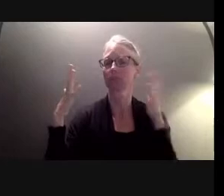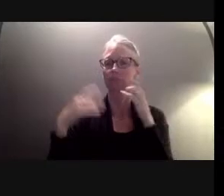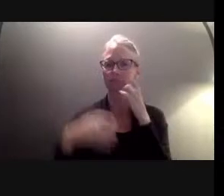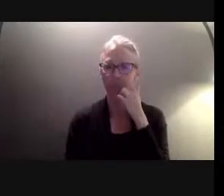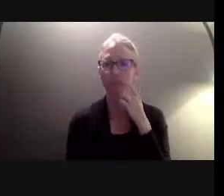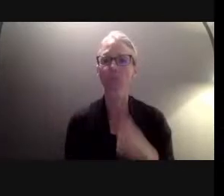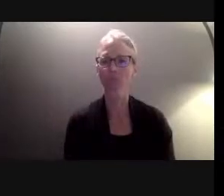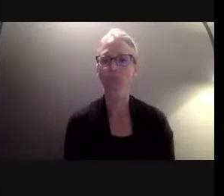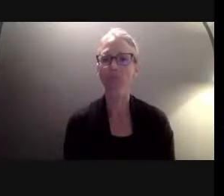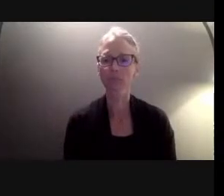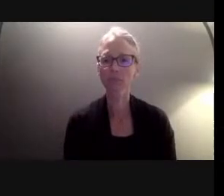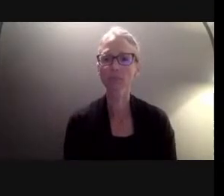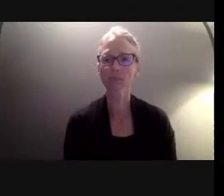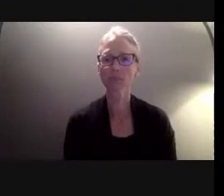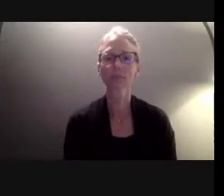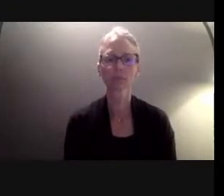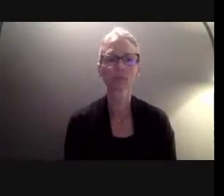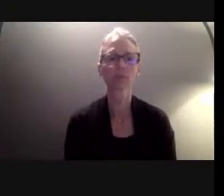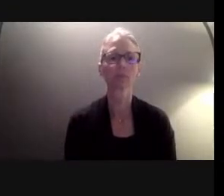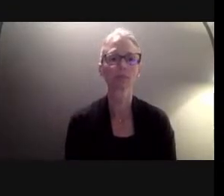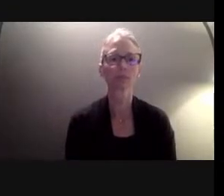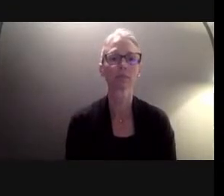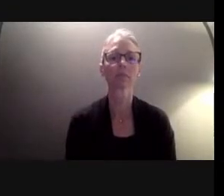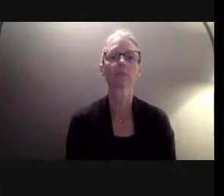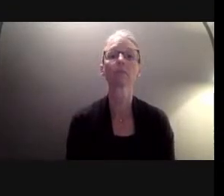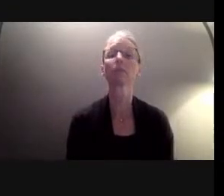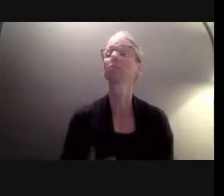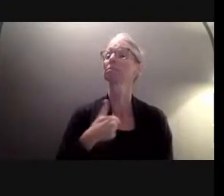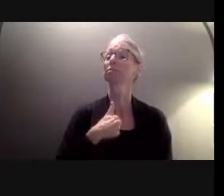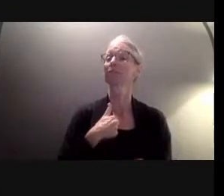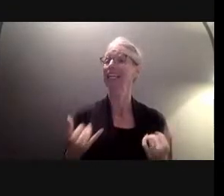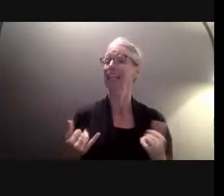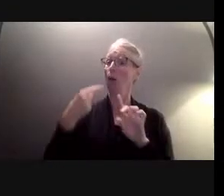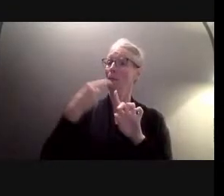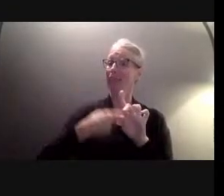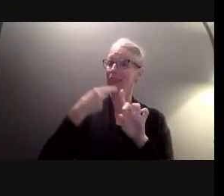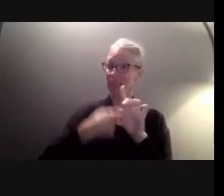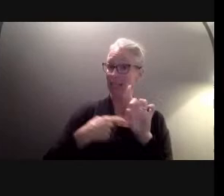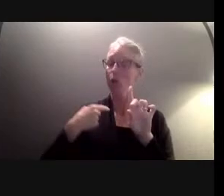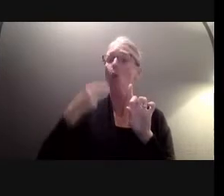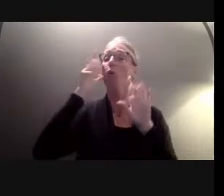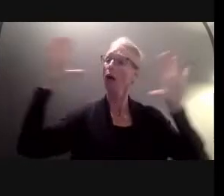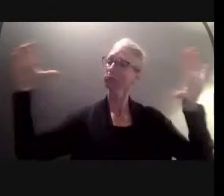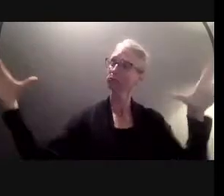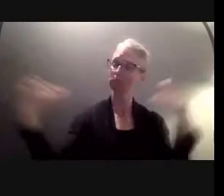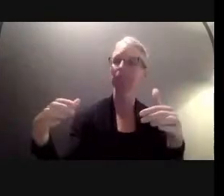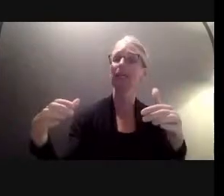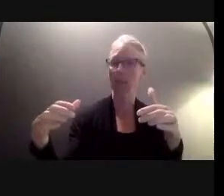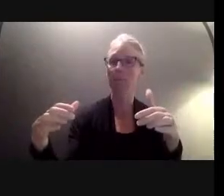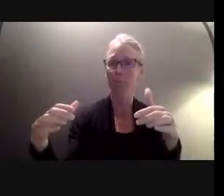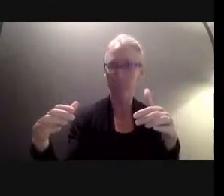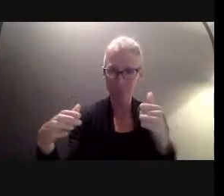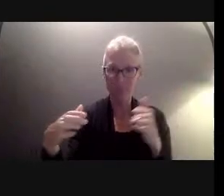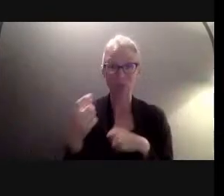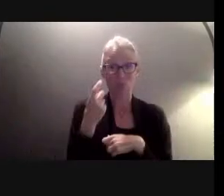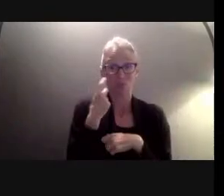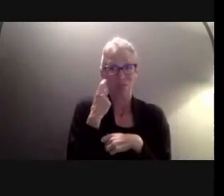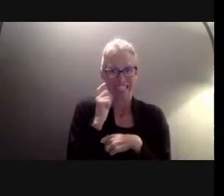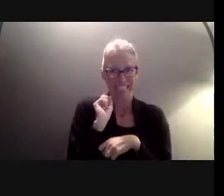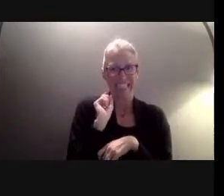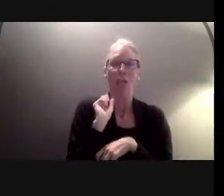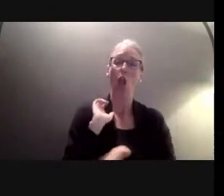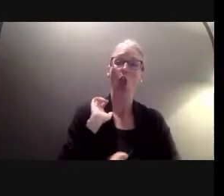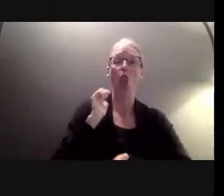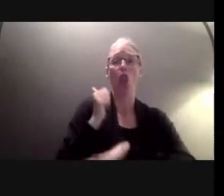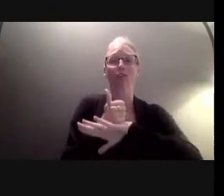different outdoor ventures. We do monthly meetups. We just had our launch party for a nonprofit since we